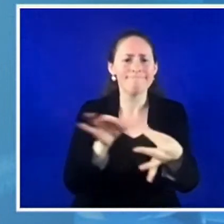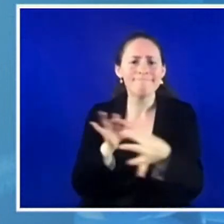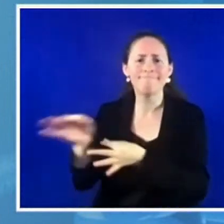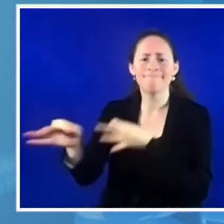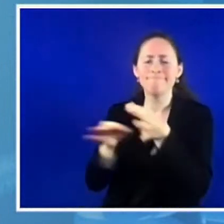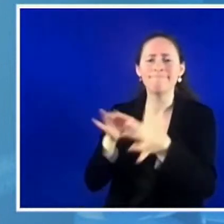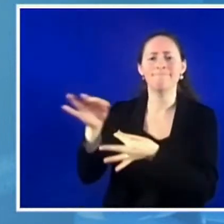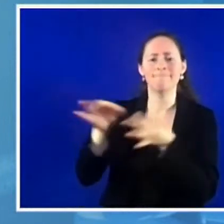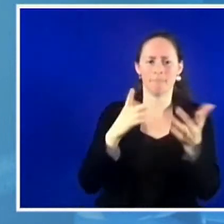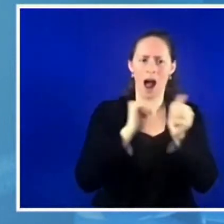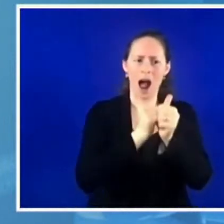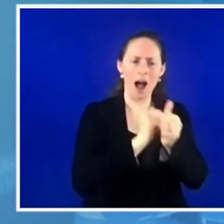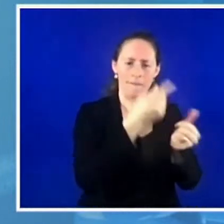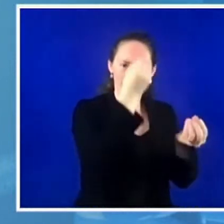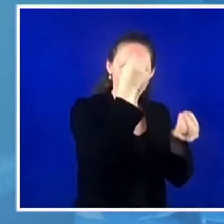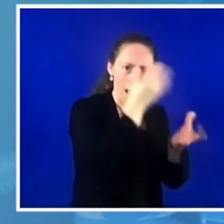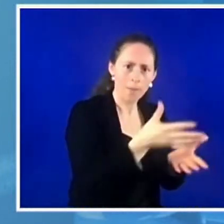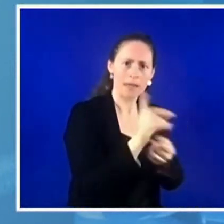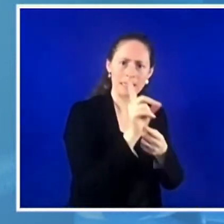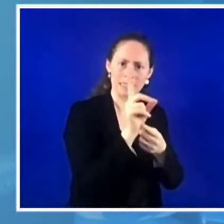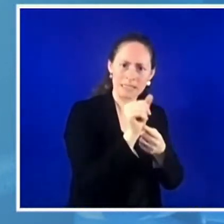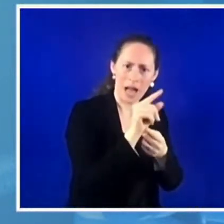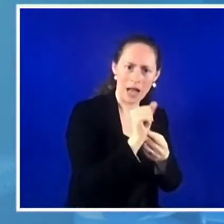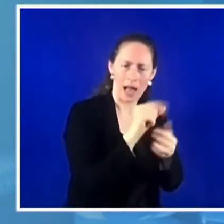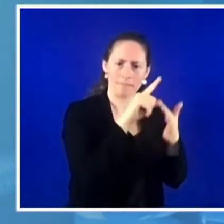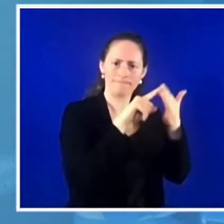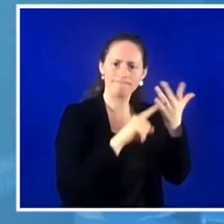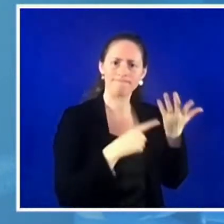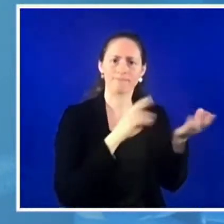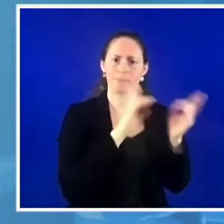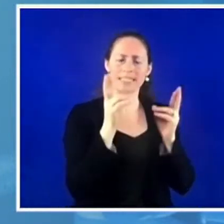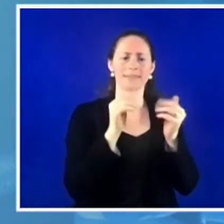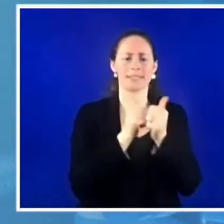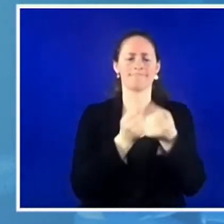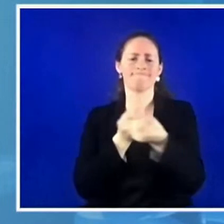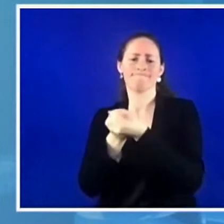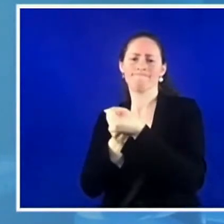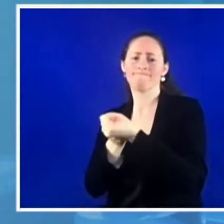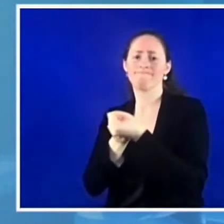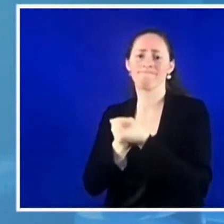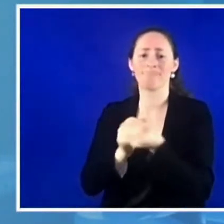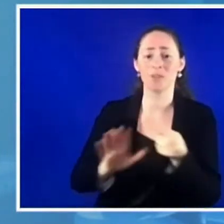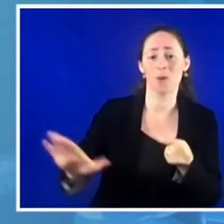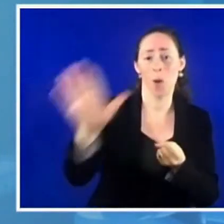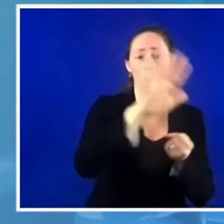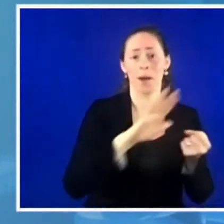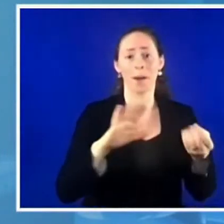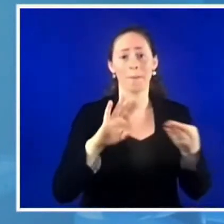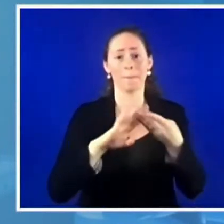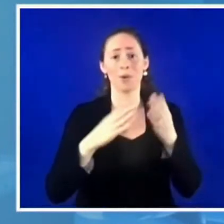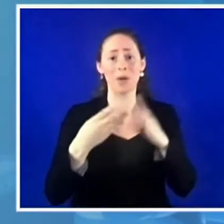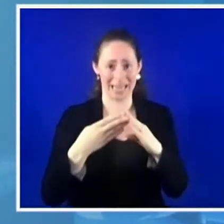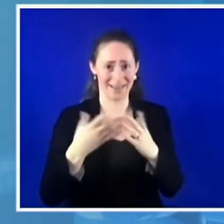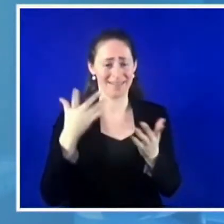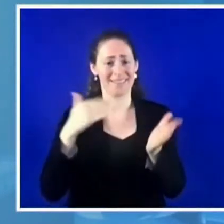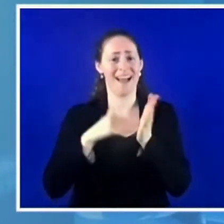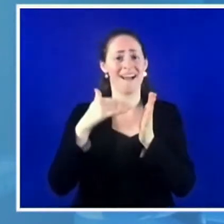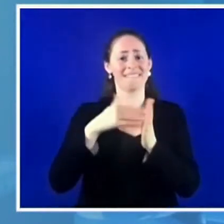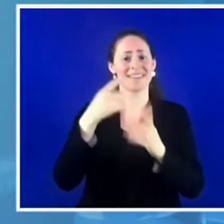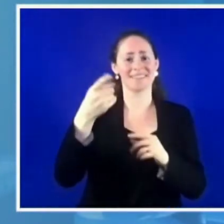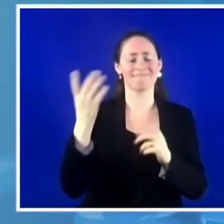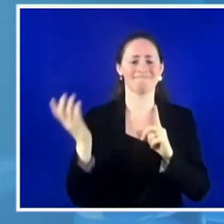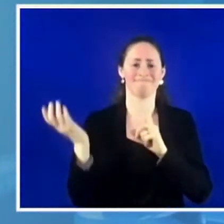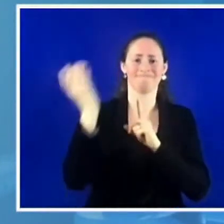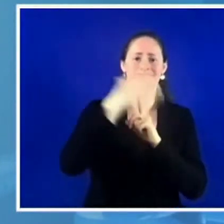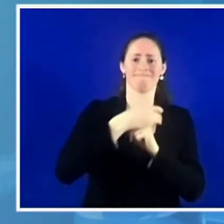Many of you have suited up in protective gear and PPE, sometimes not nearly enough of it, and have raced to save lives. And